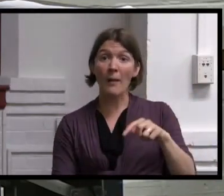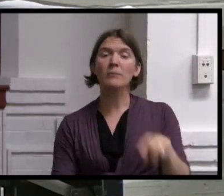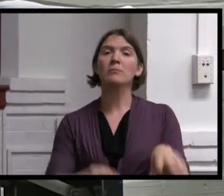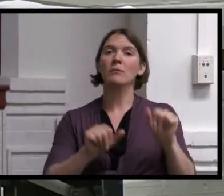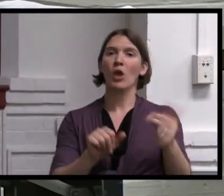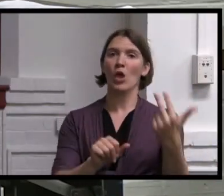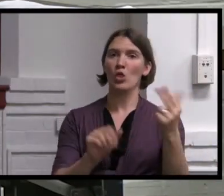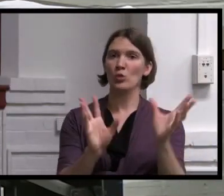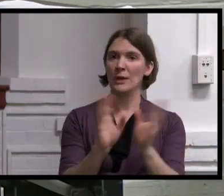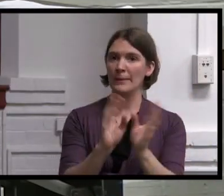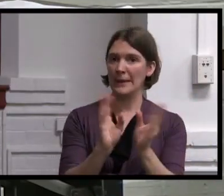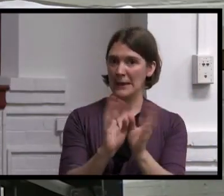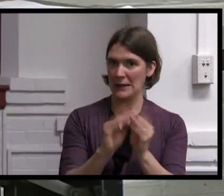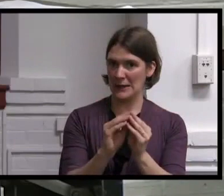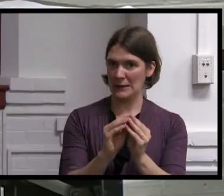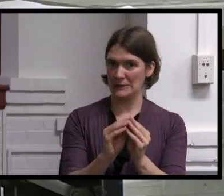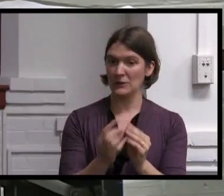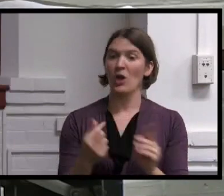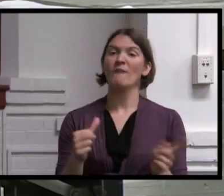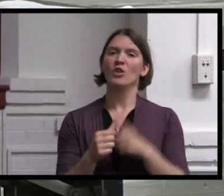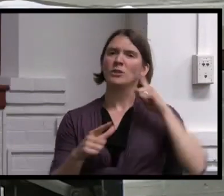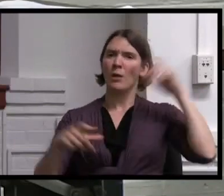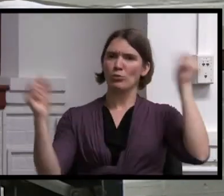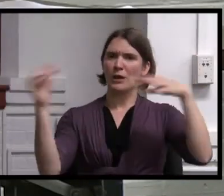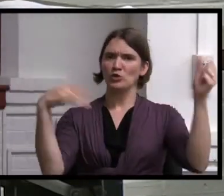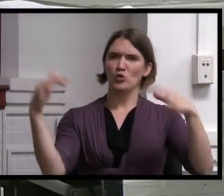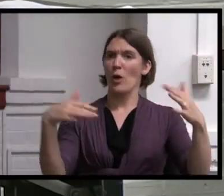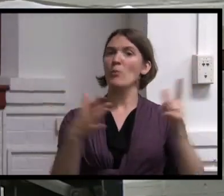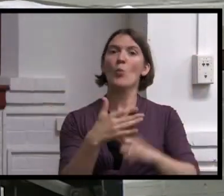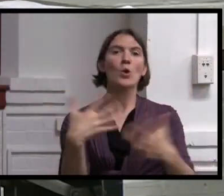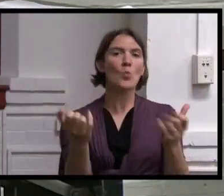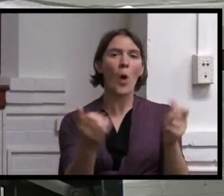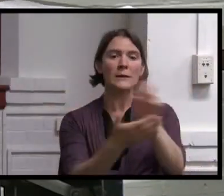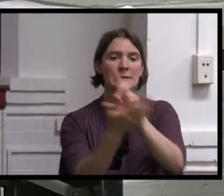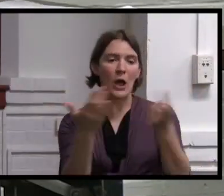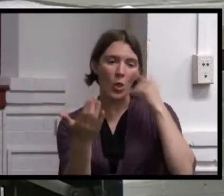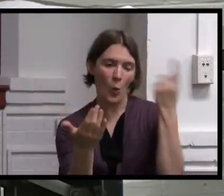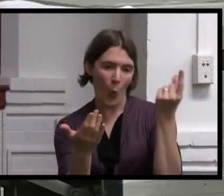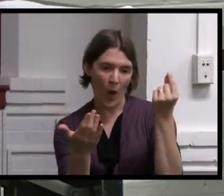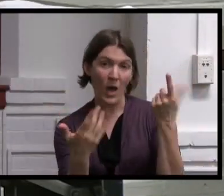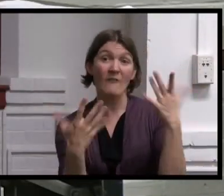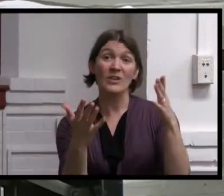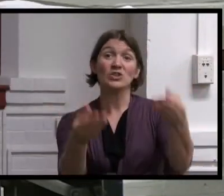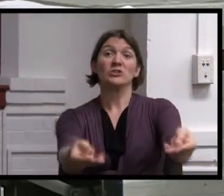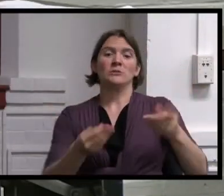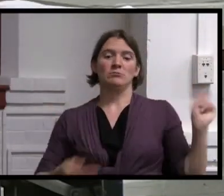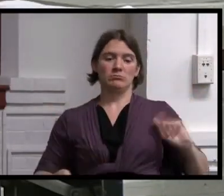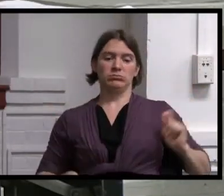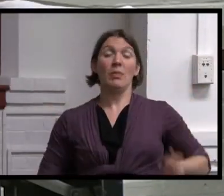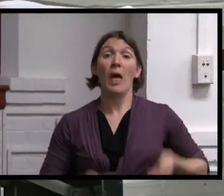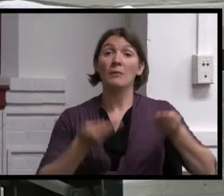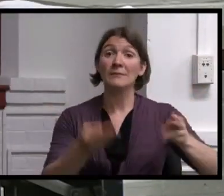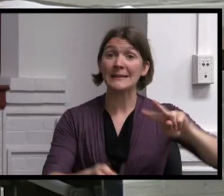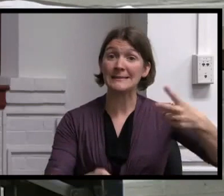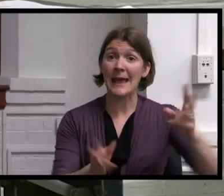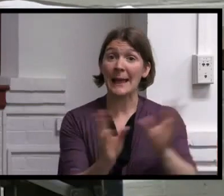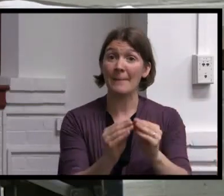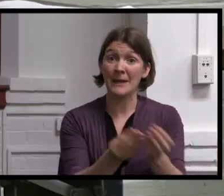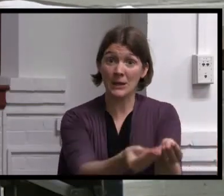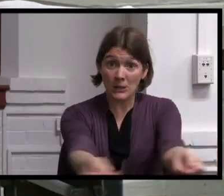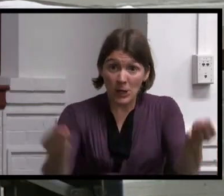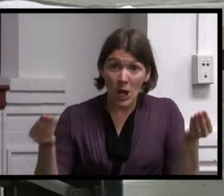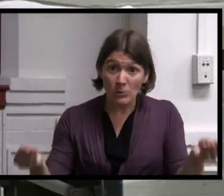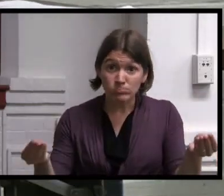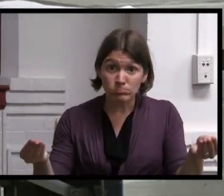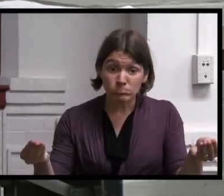three meetings. One, everyone brainstorming, what would you like to see? All of that. They compile that, come back for meeting number two. They say, okay, this